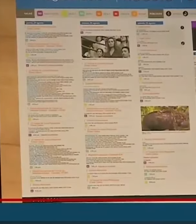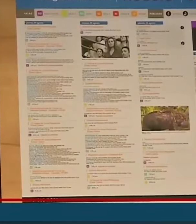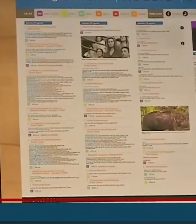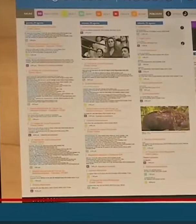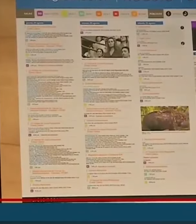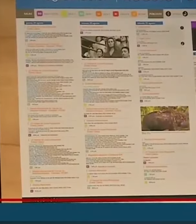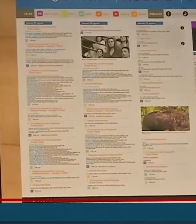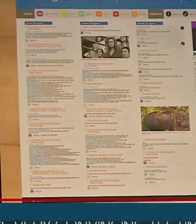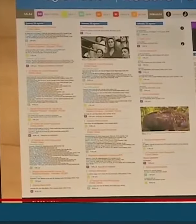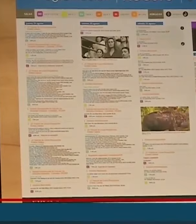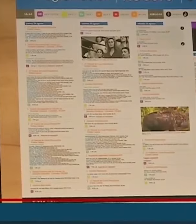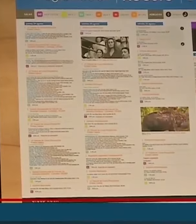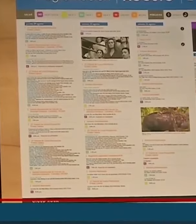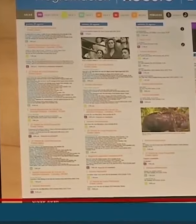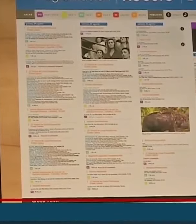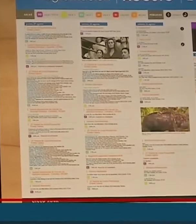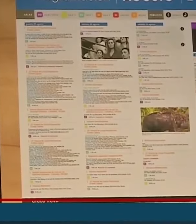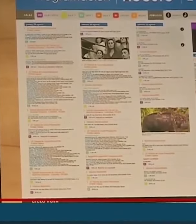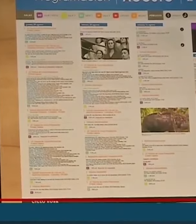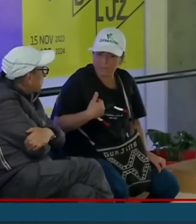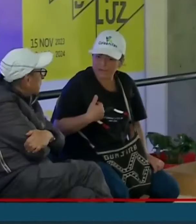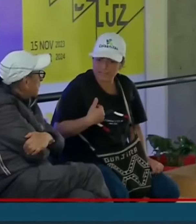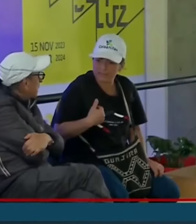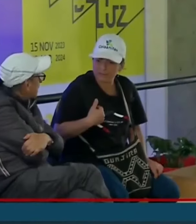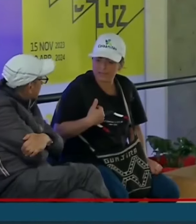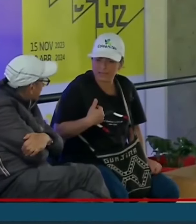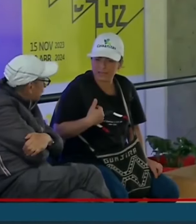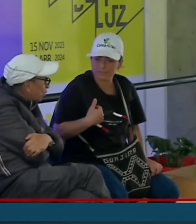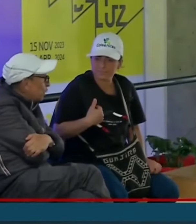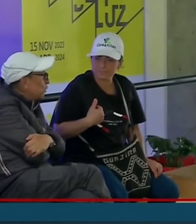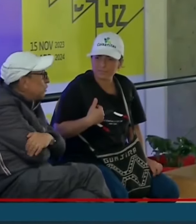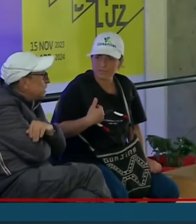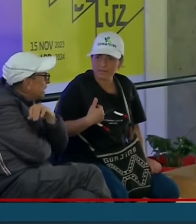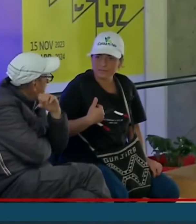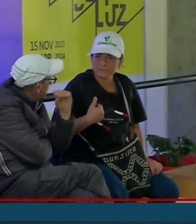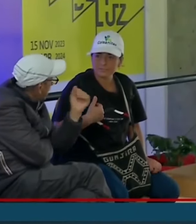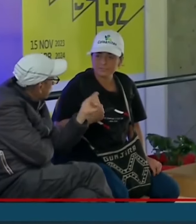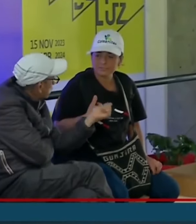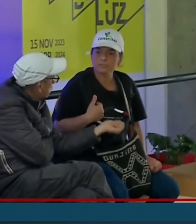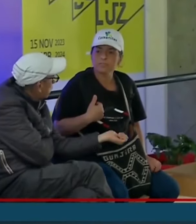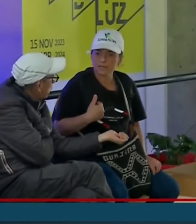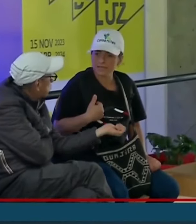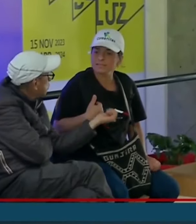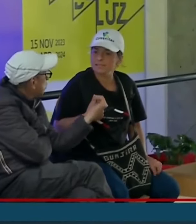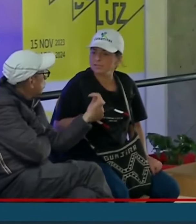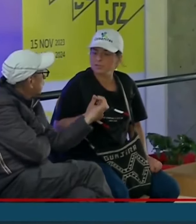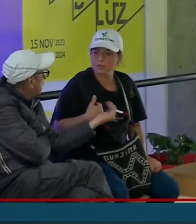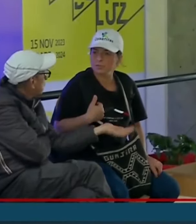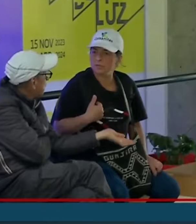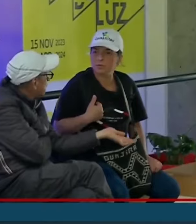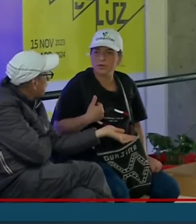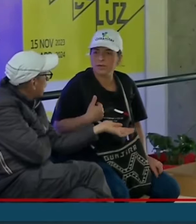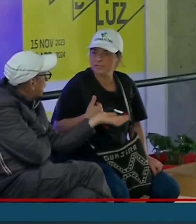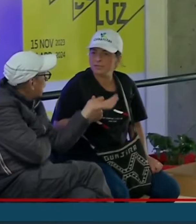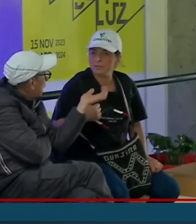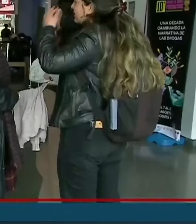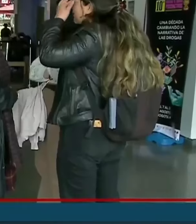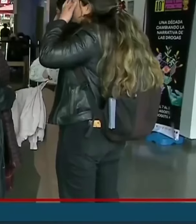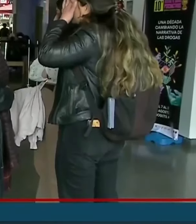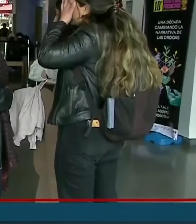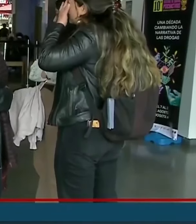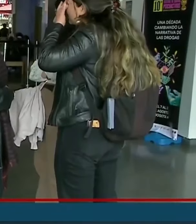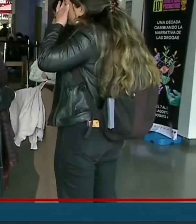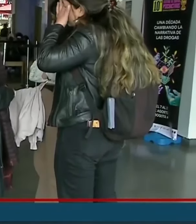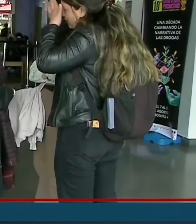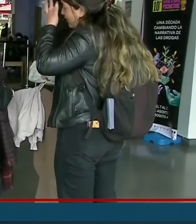Once the foundation Juliana works for saw the results, they thought they could submit it to platforms and festivals that will help them make it more visible to reach more people